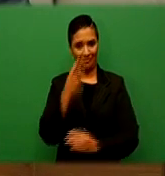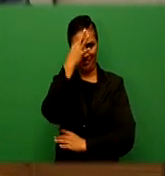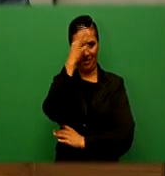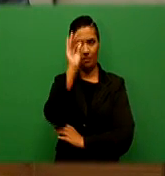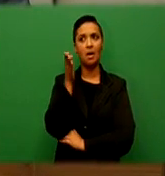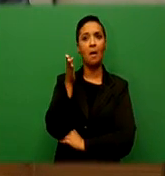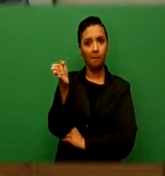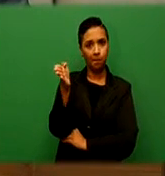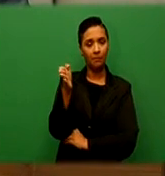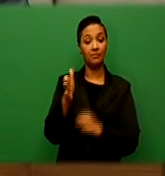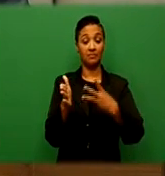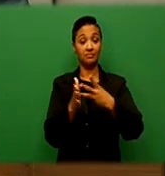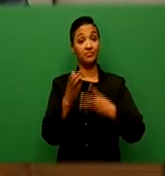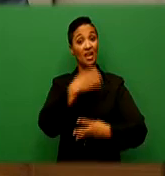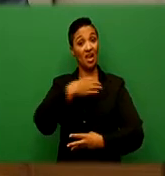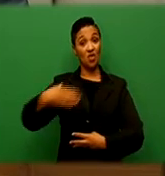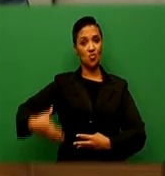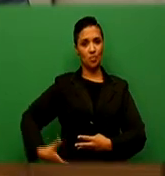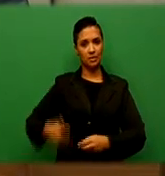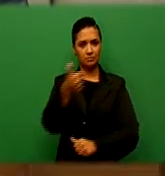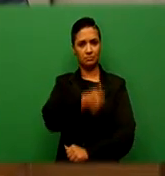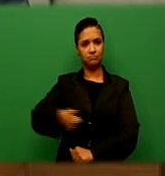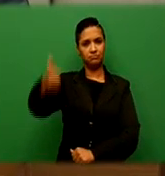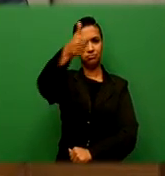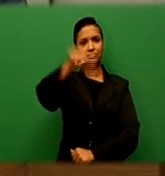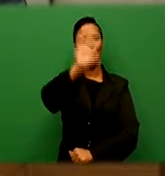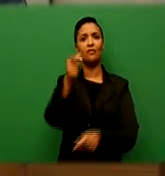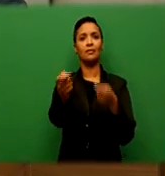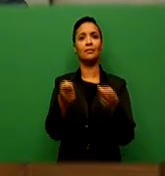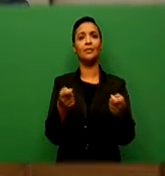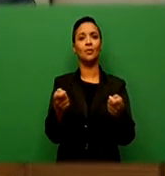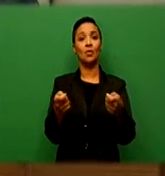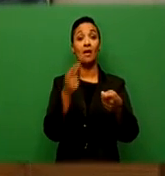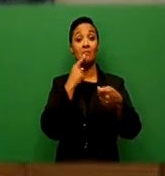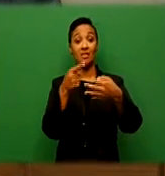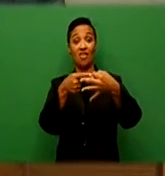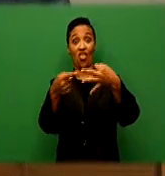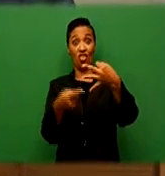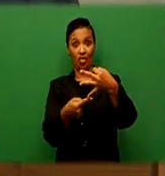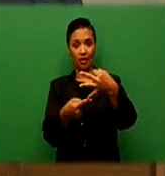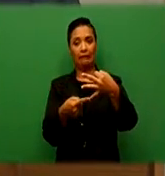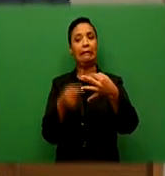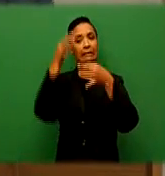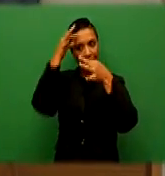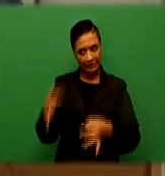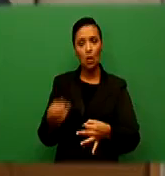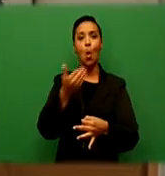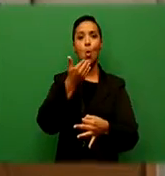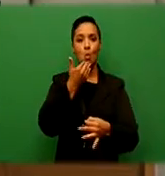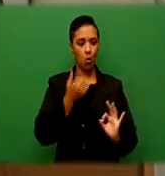government, and the President is the head of state. Those are the three parties involved in the appointment